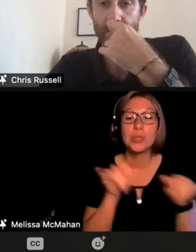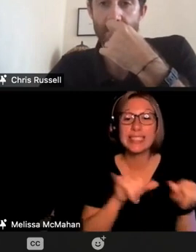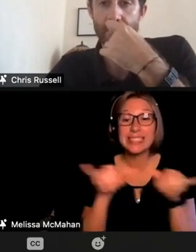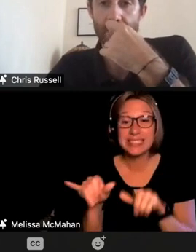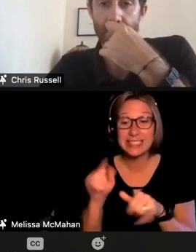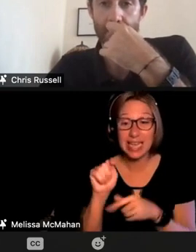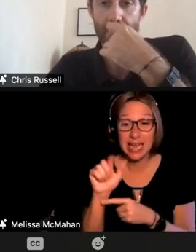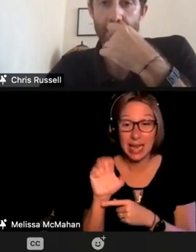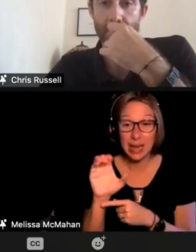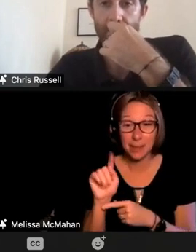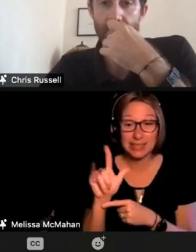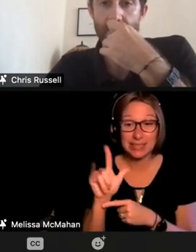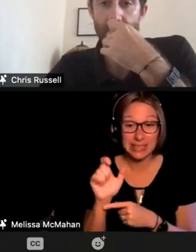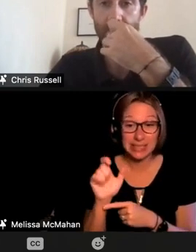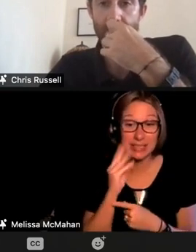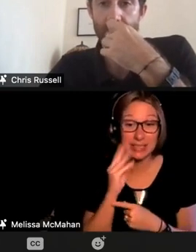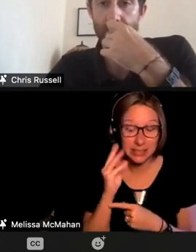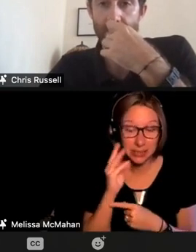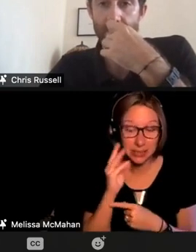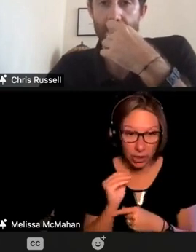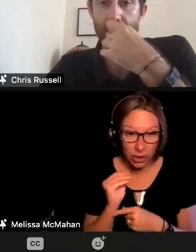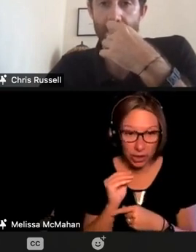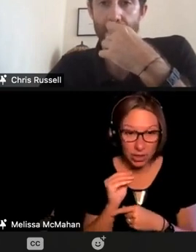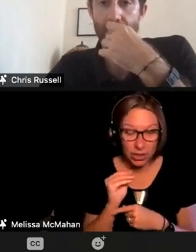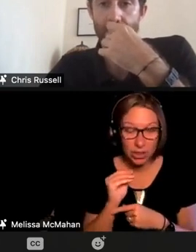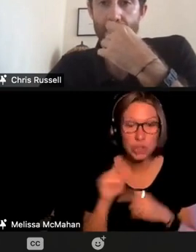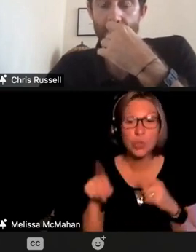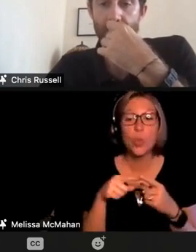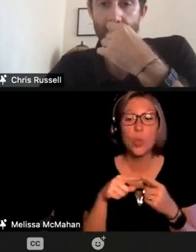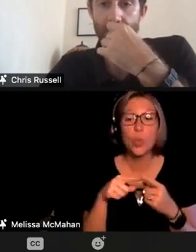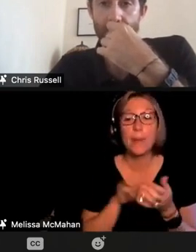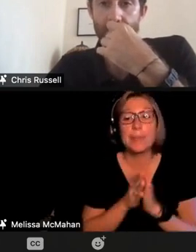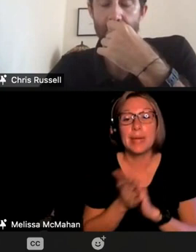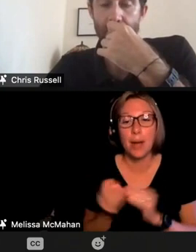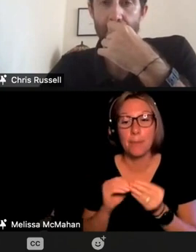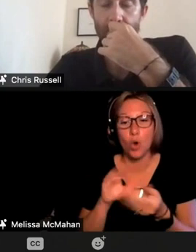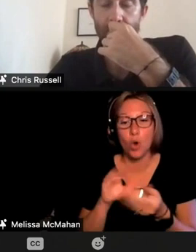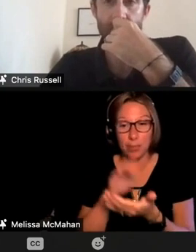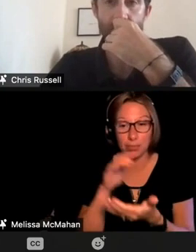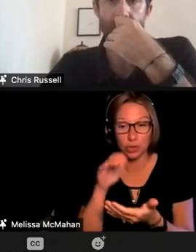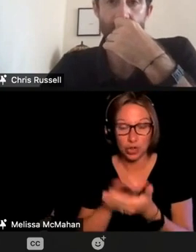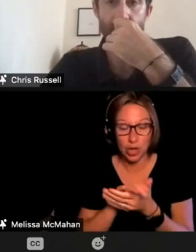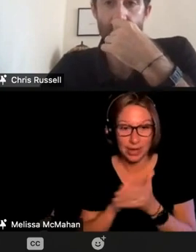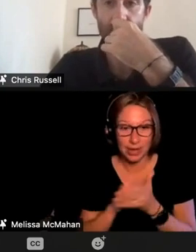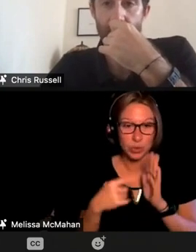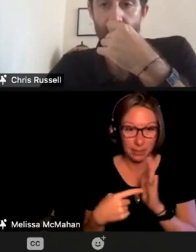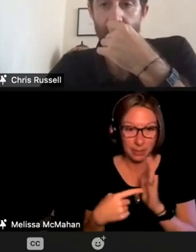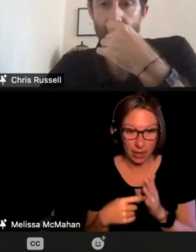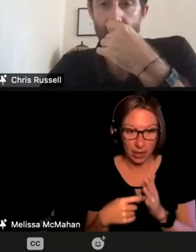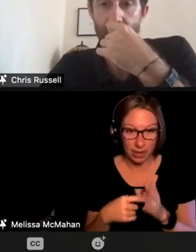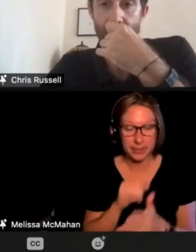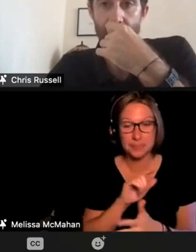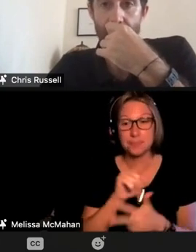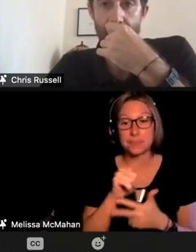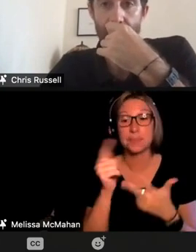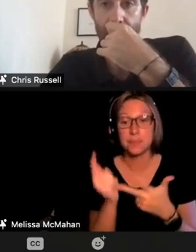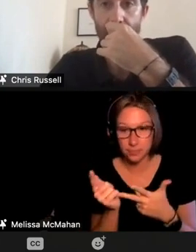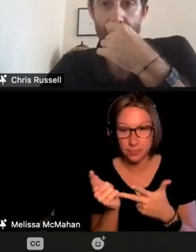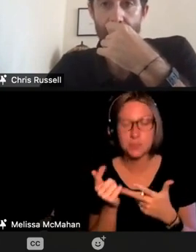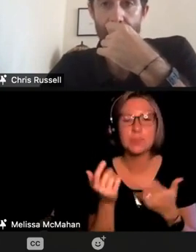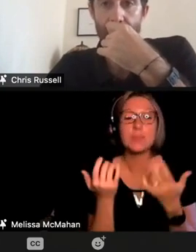we move to something that's more abstract or symbolic. After we move to that, that's when we can start